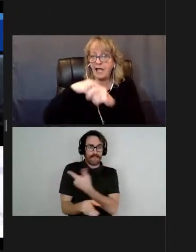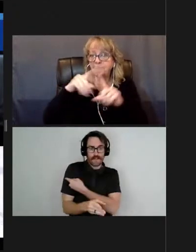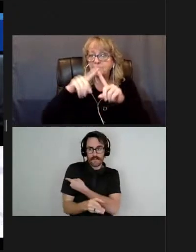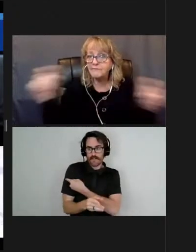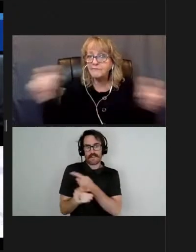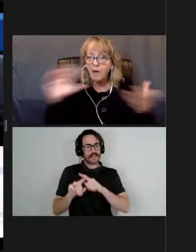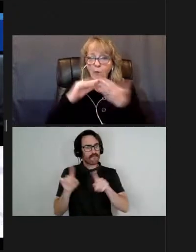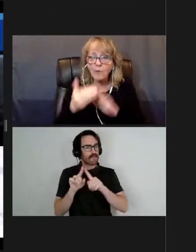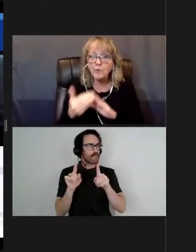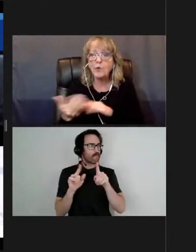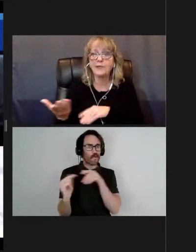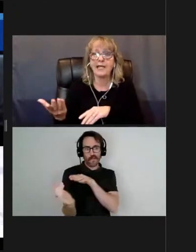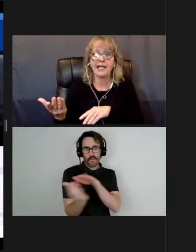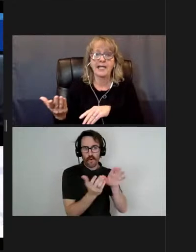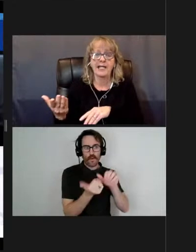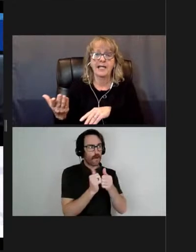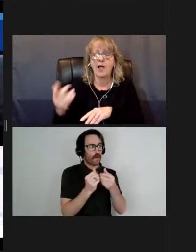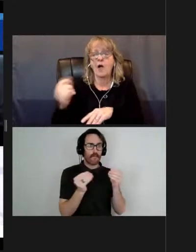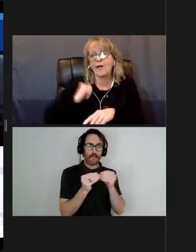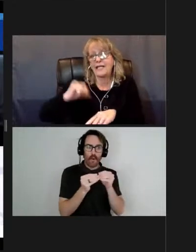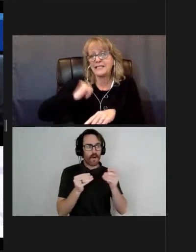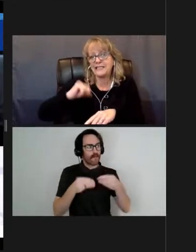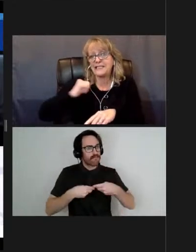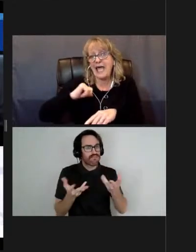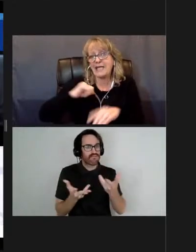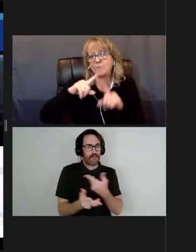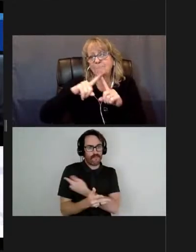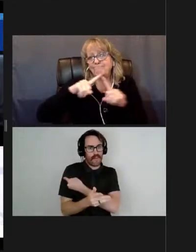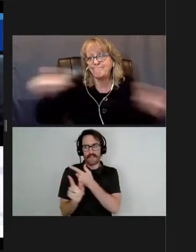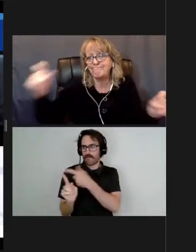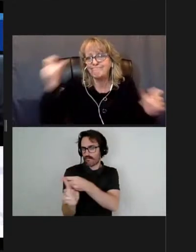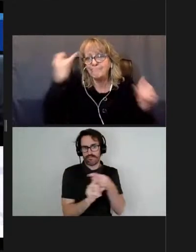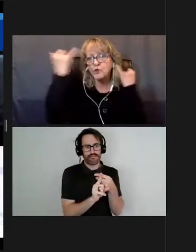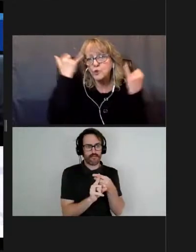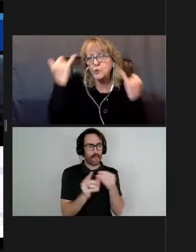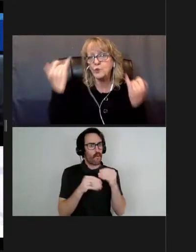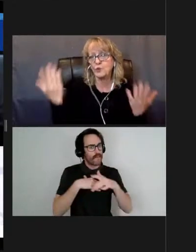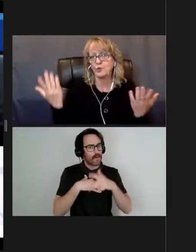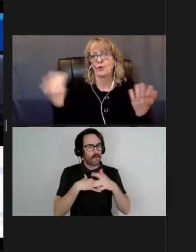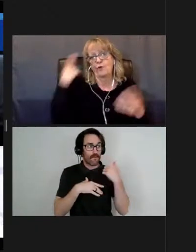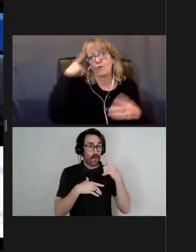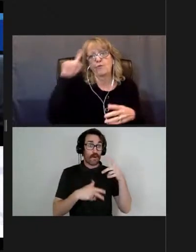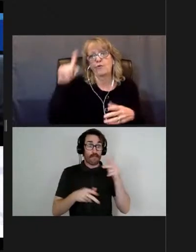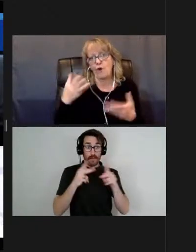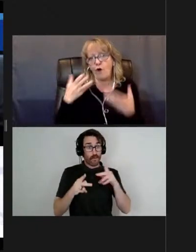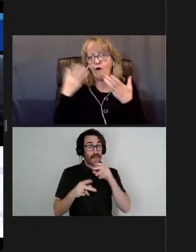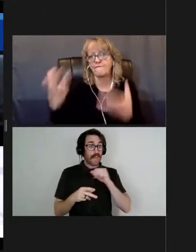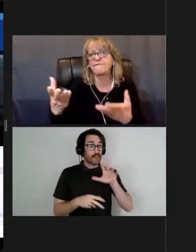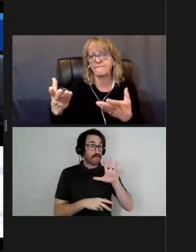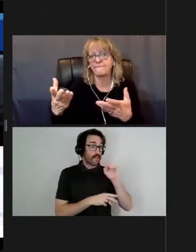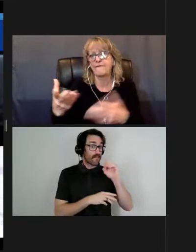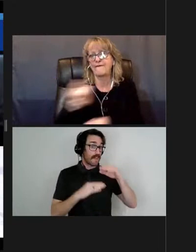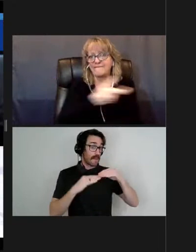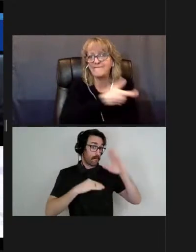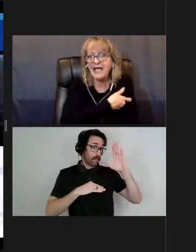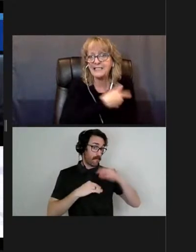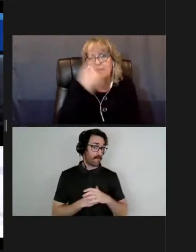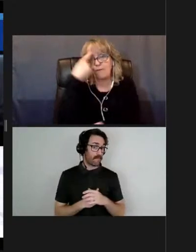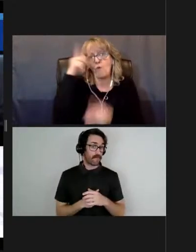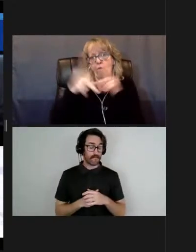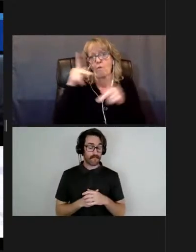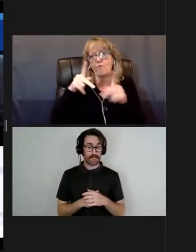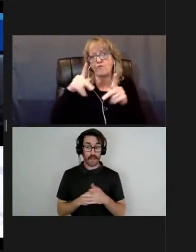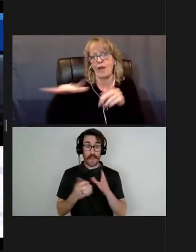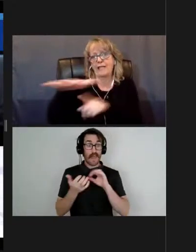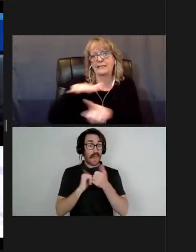different things to increase uptake, and making vaccine available to those 50 and above. Just a difference in terms of